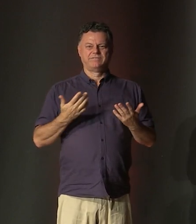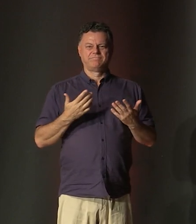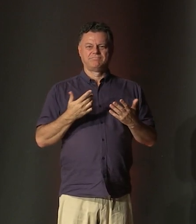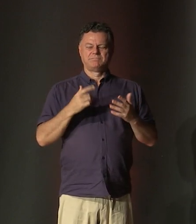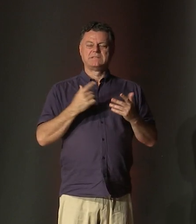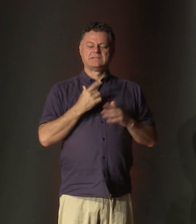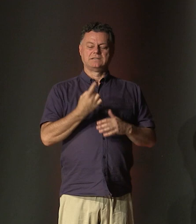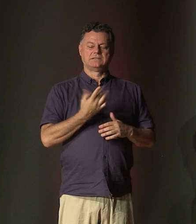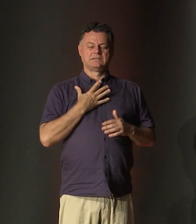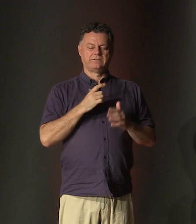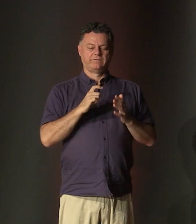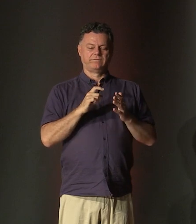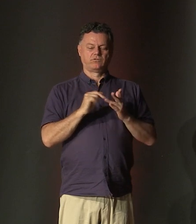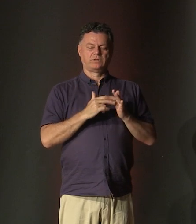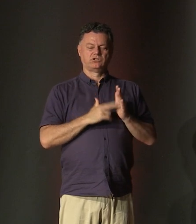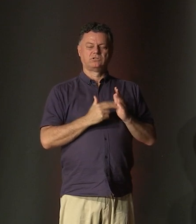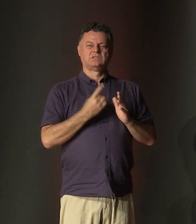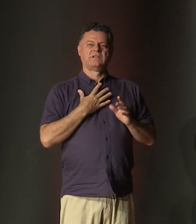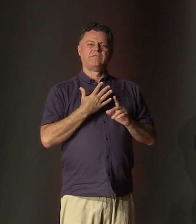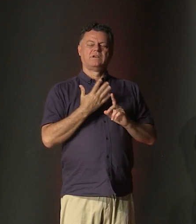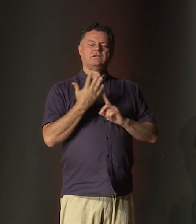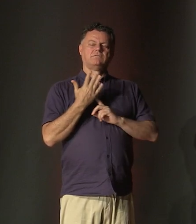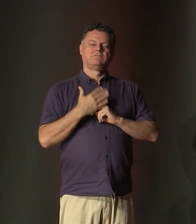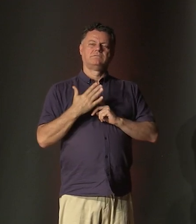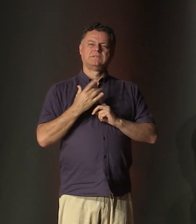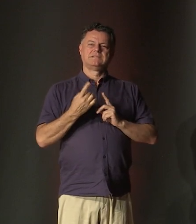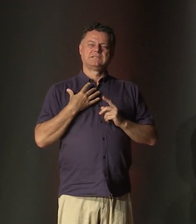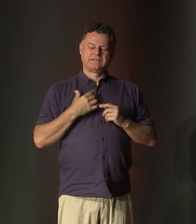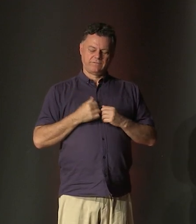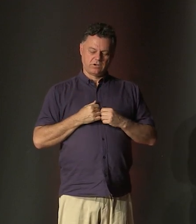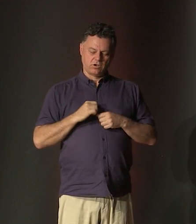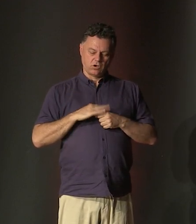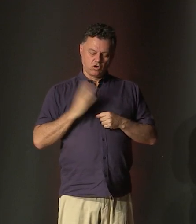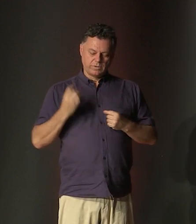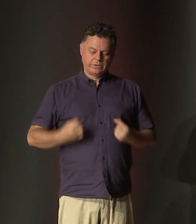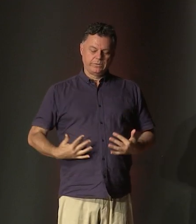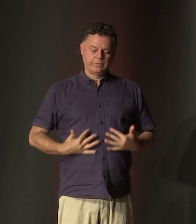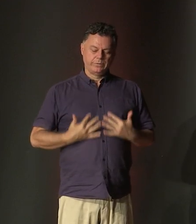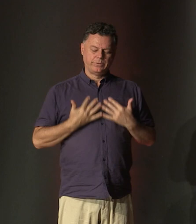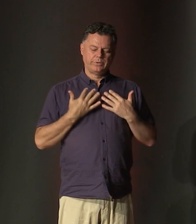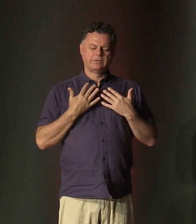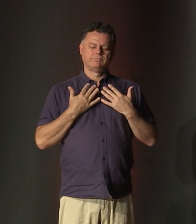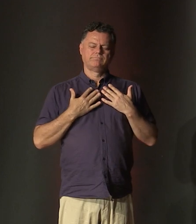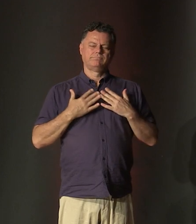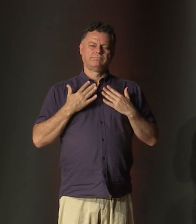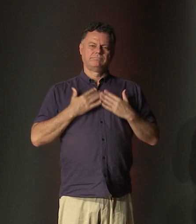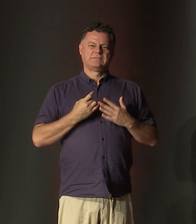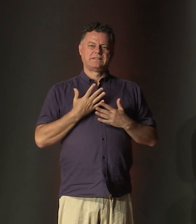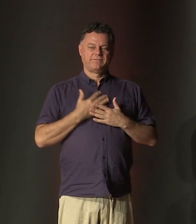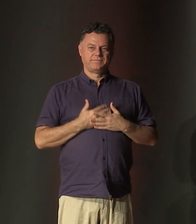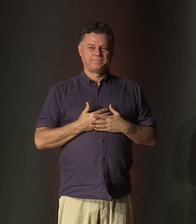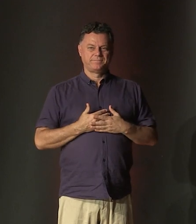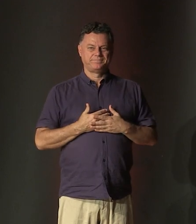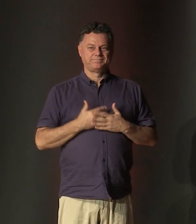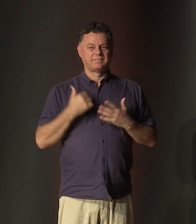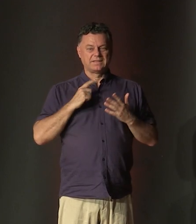help reduce self-criticism and shame, post-traumatic stress symptoms, depression and anxiety, as well as